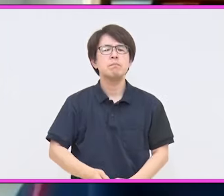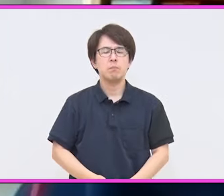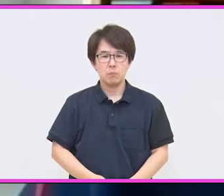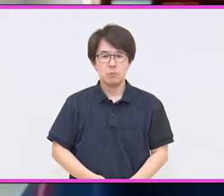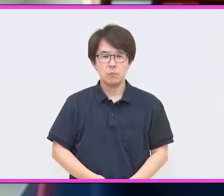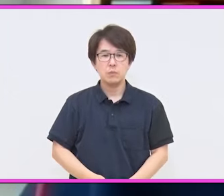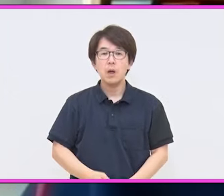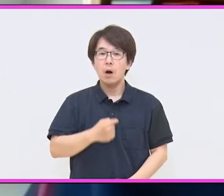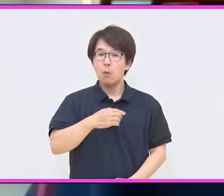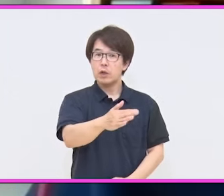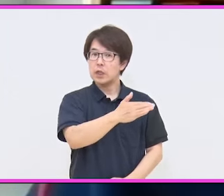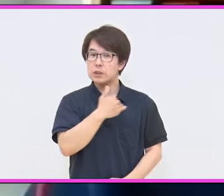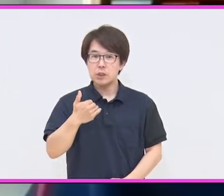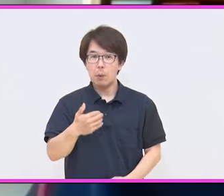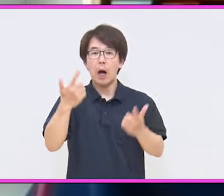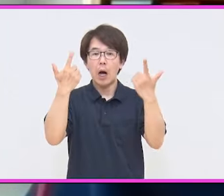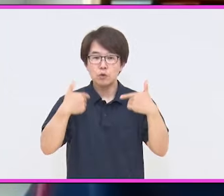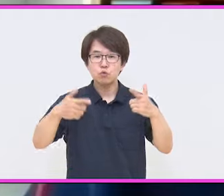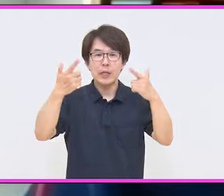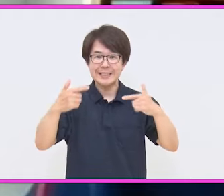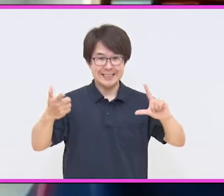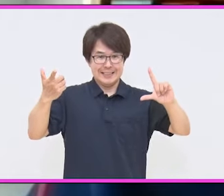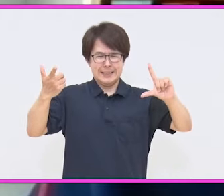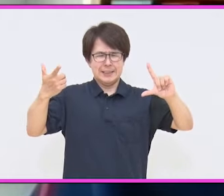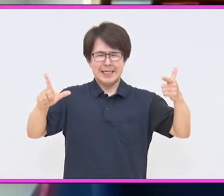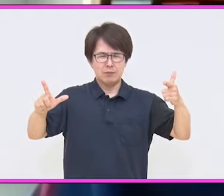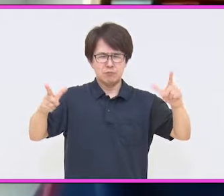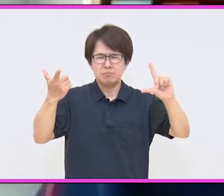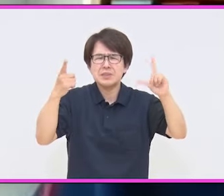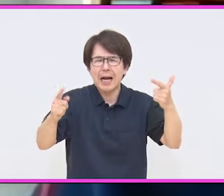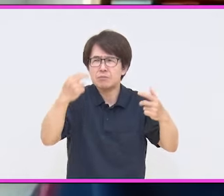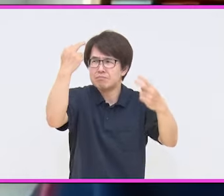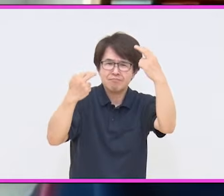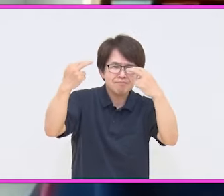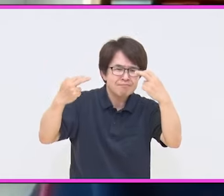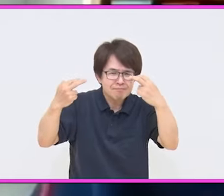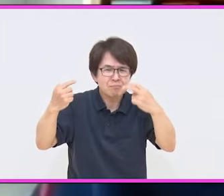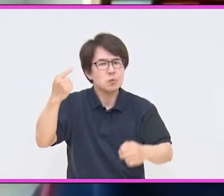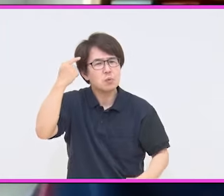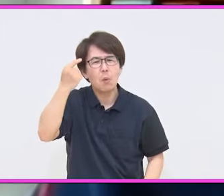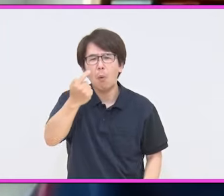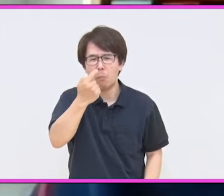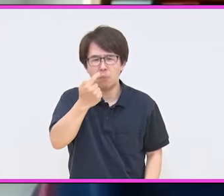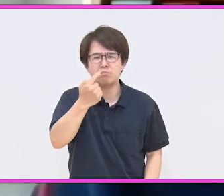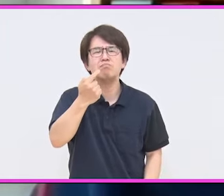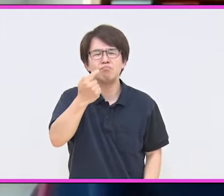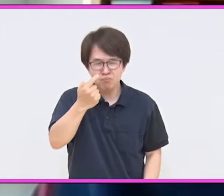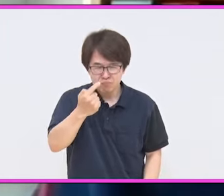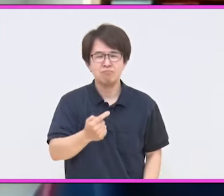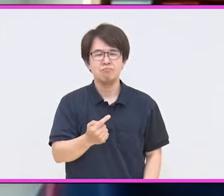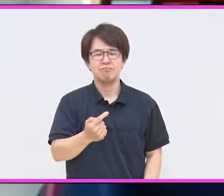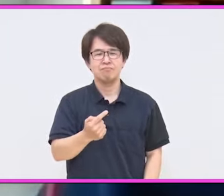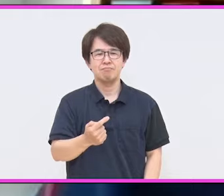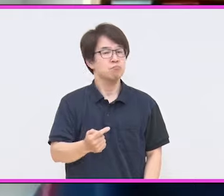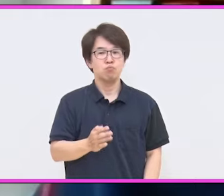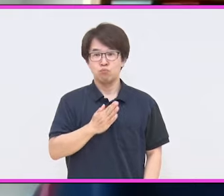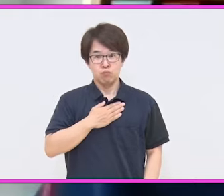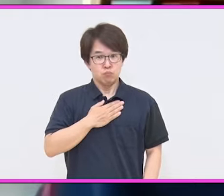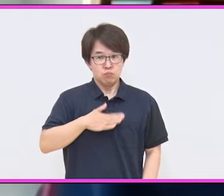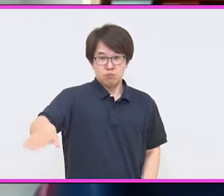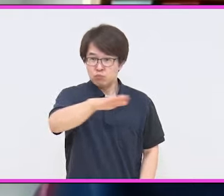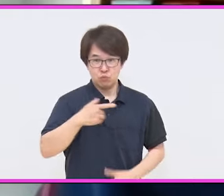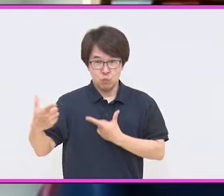I think we were always looked at as different. We're not different, we just have things that